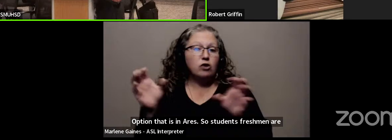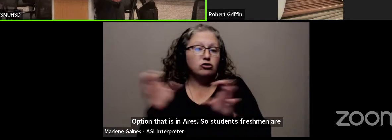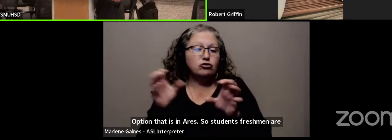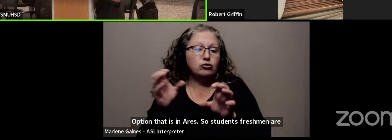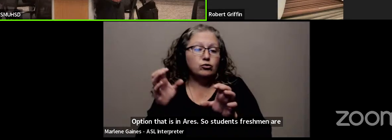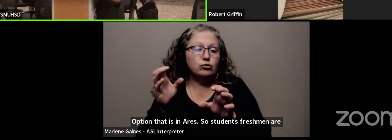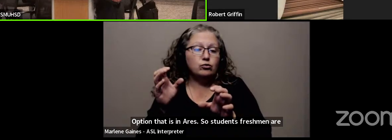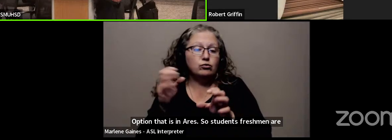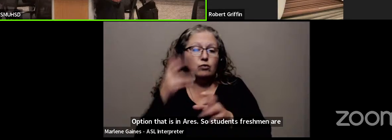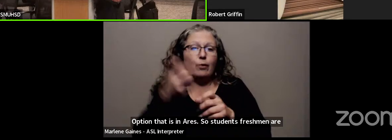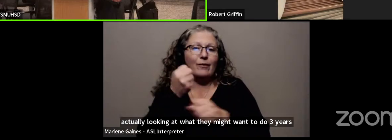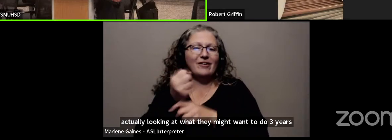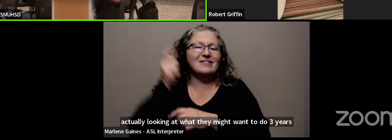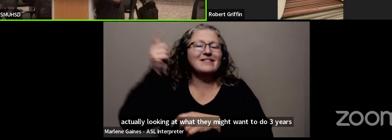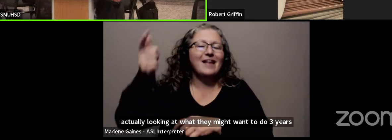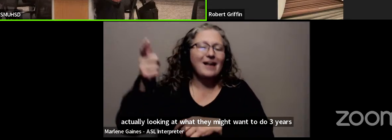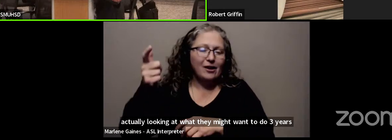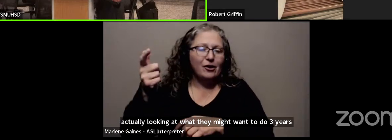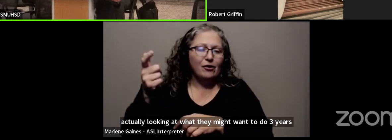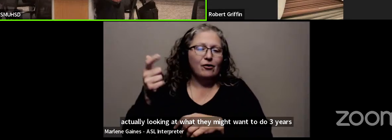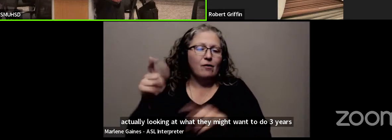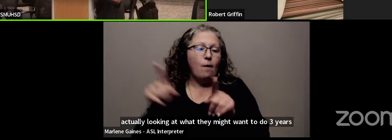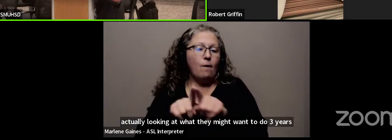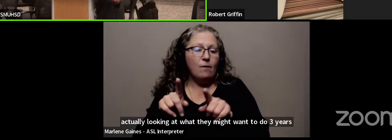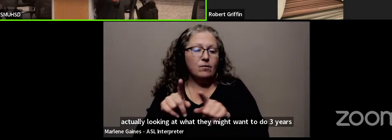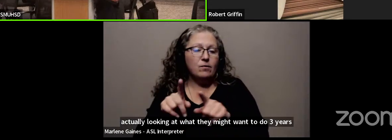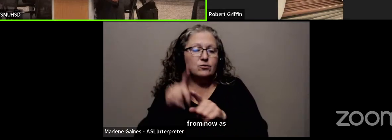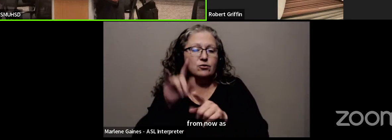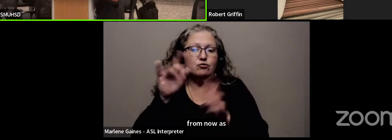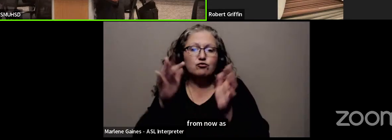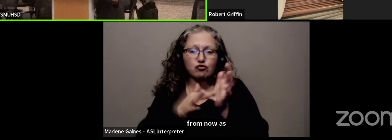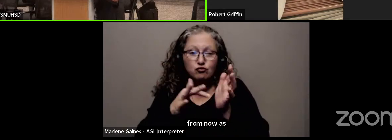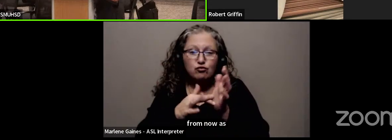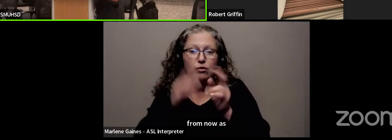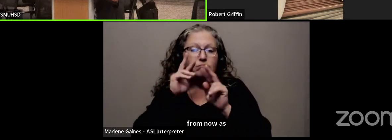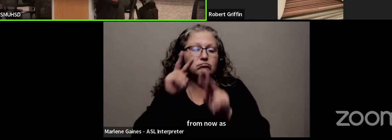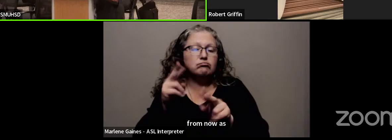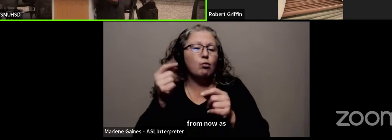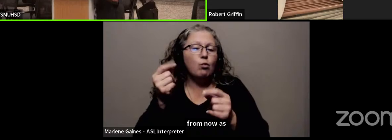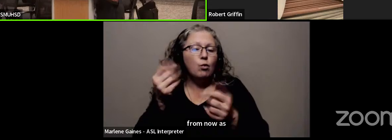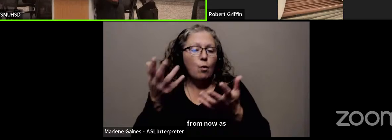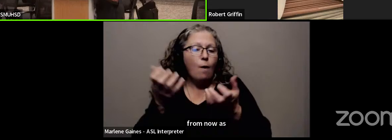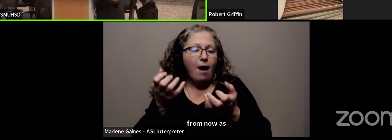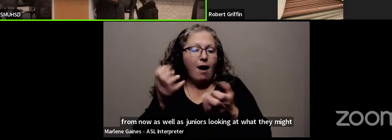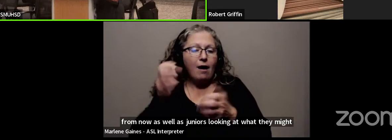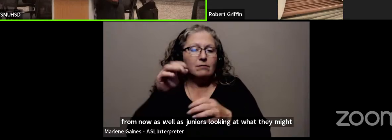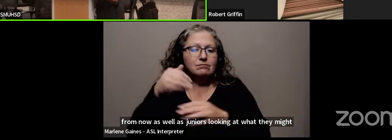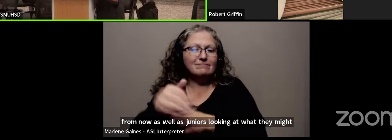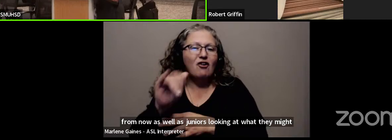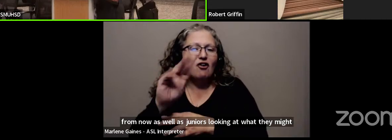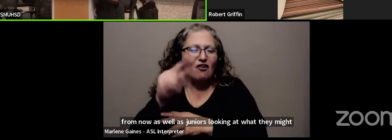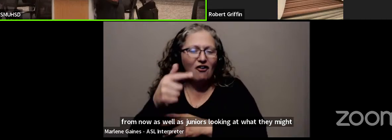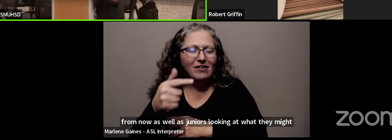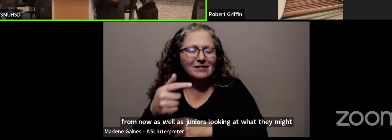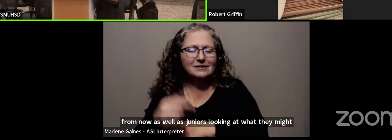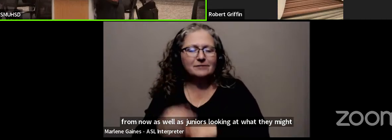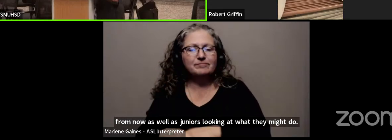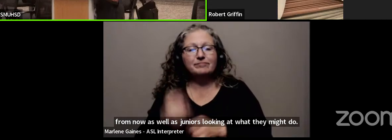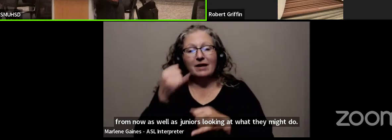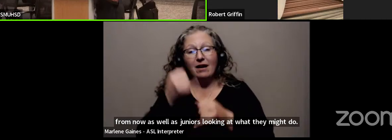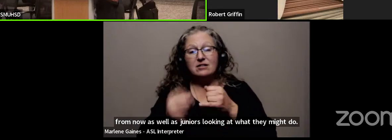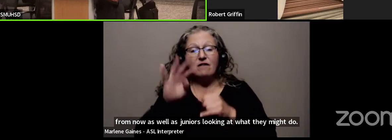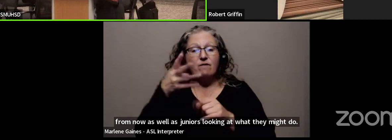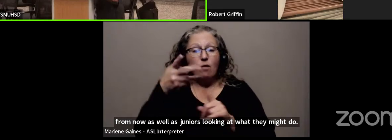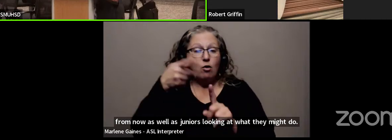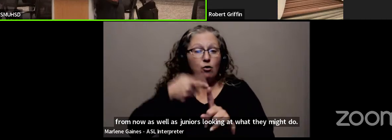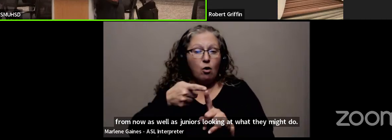3 years from now, as well as juniors looking at what they might do in August. And finally, our fourth goal is to